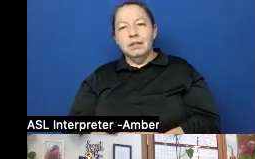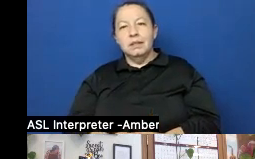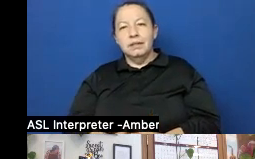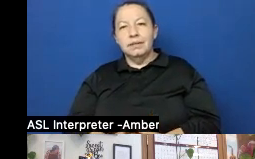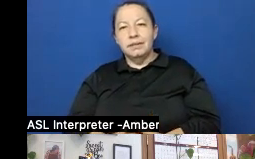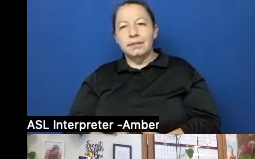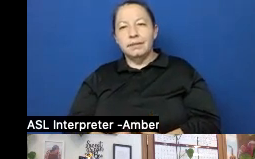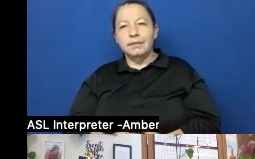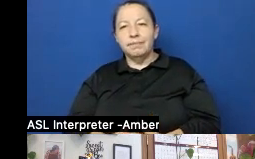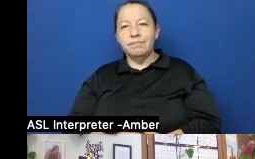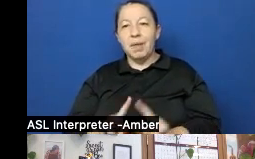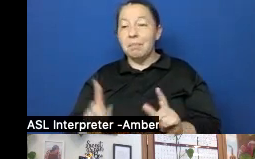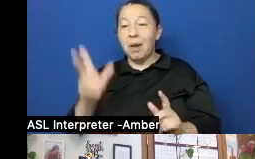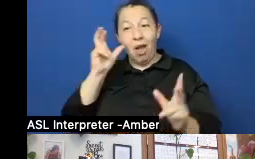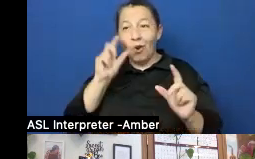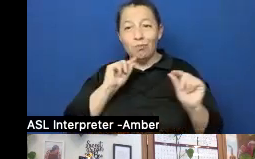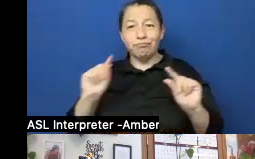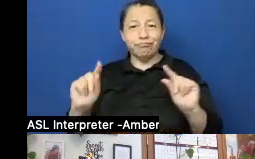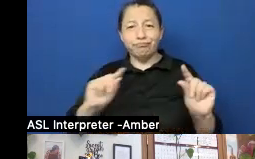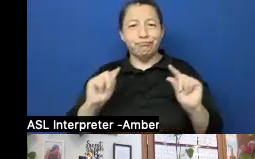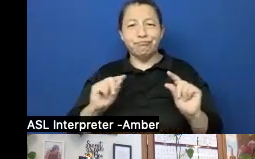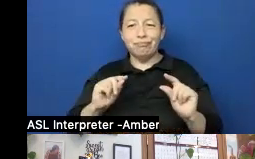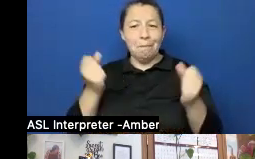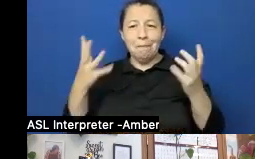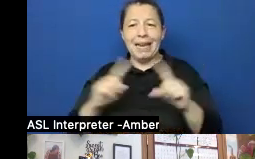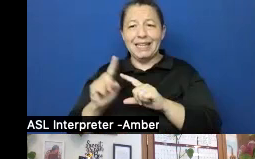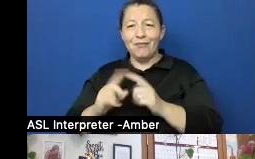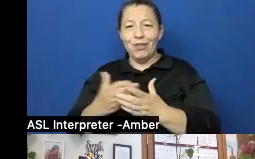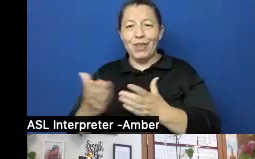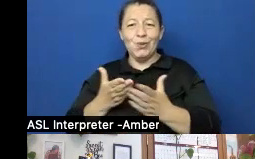Yeah, I've heard all kinds of things over the years, right?